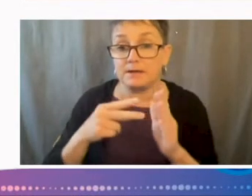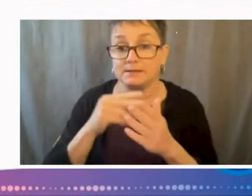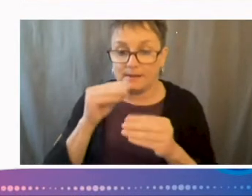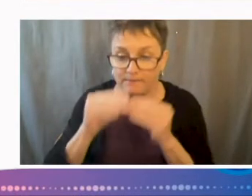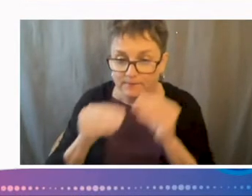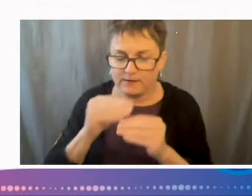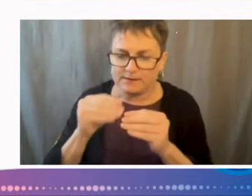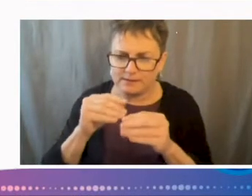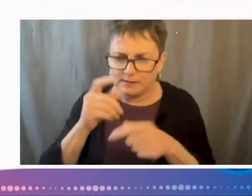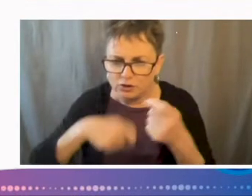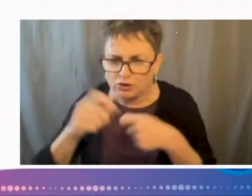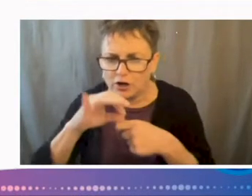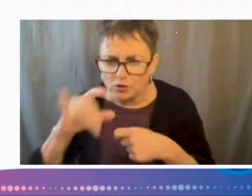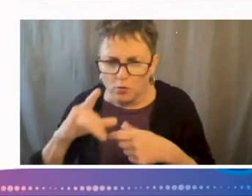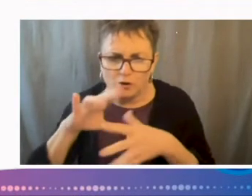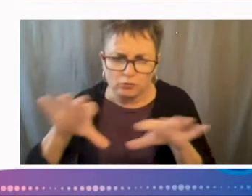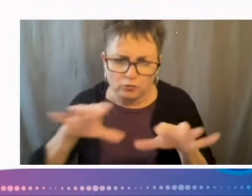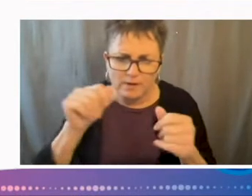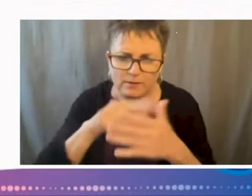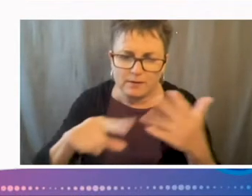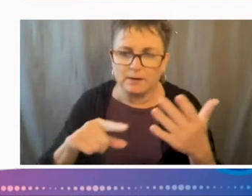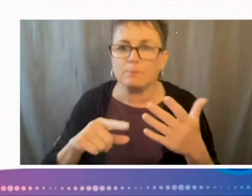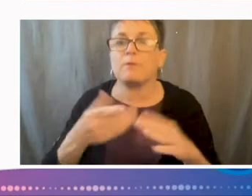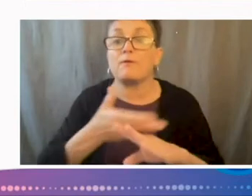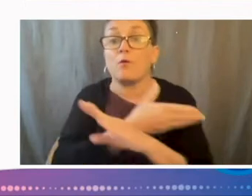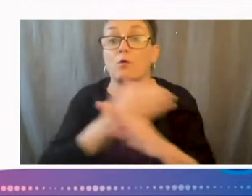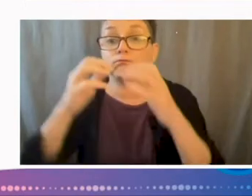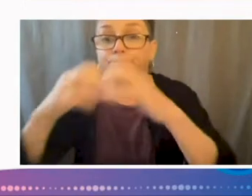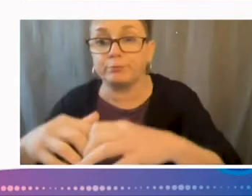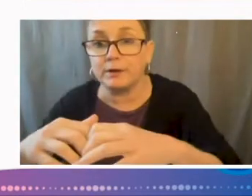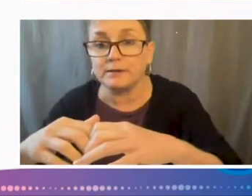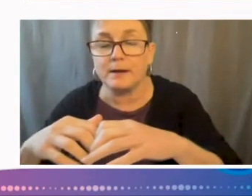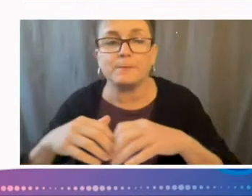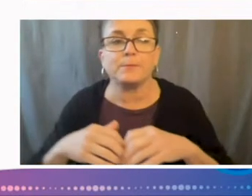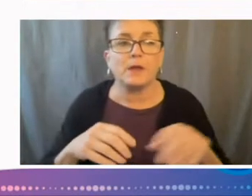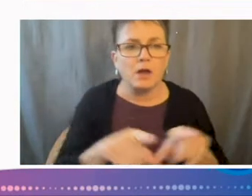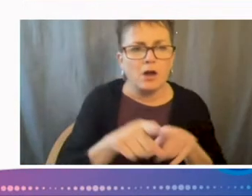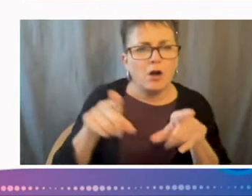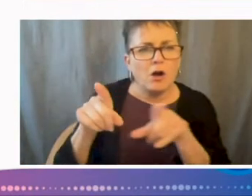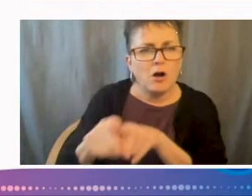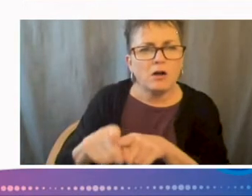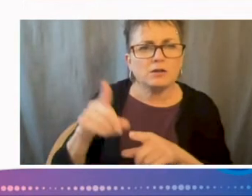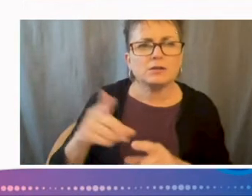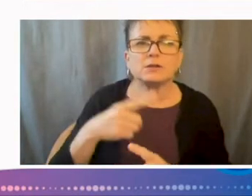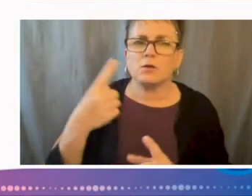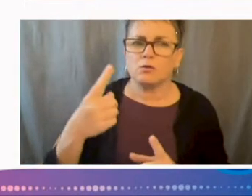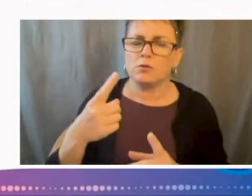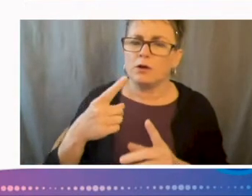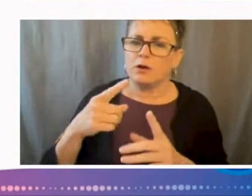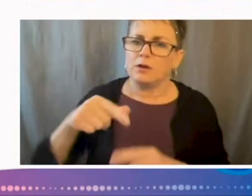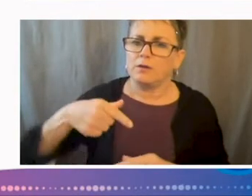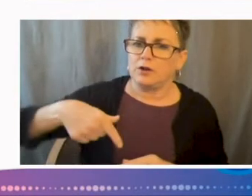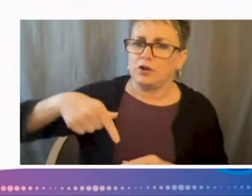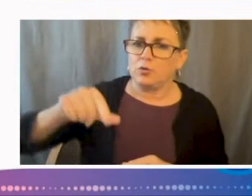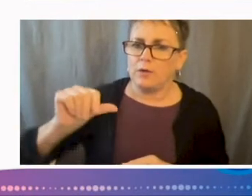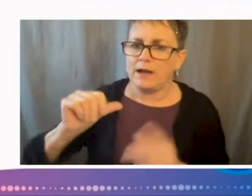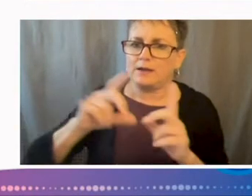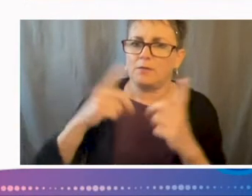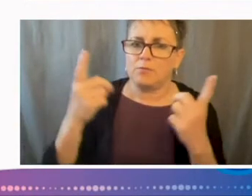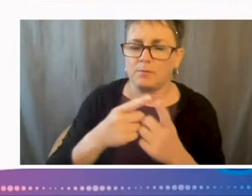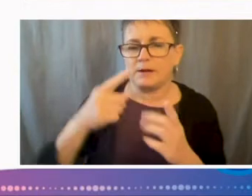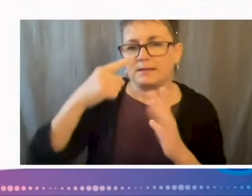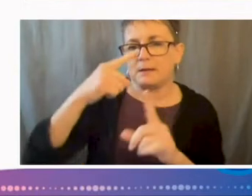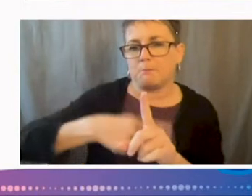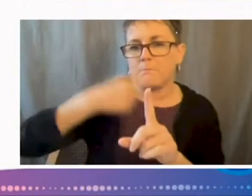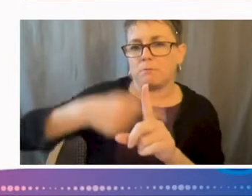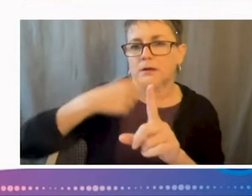in reliable working order. New Jersey Transit's Quality Assurance Department conducts monthly audits of at least 10% of